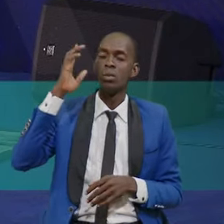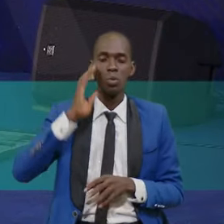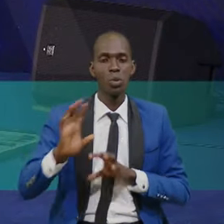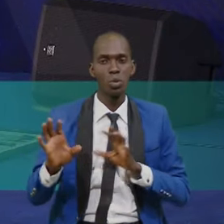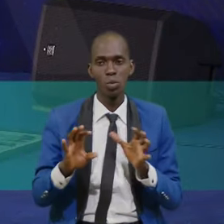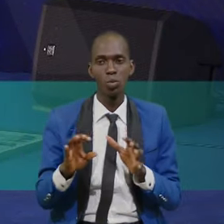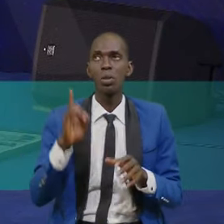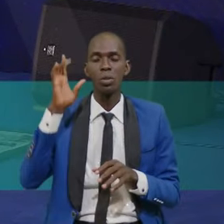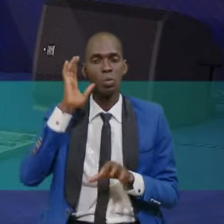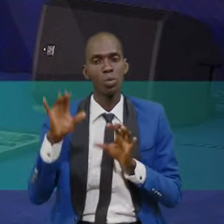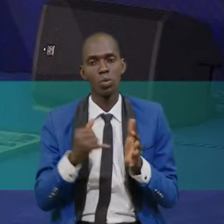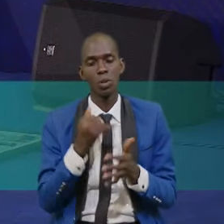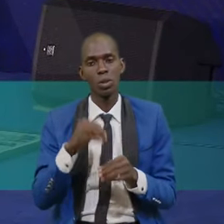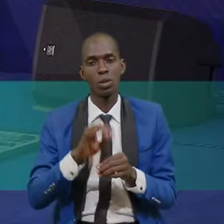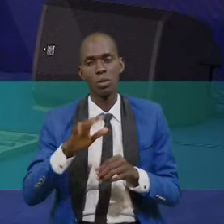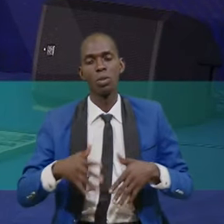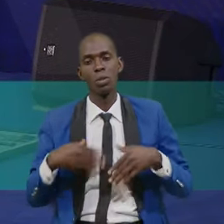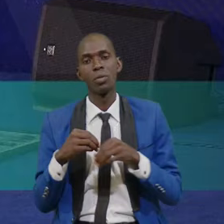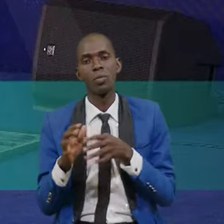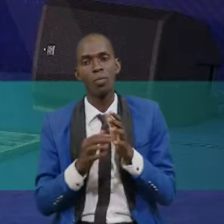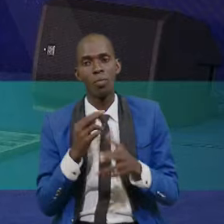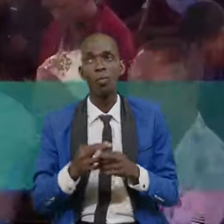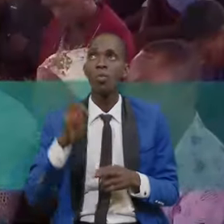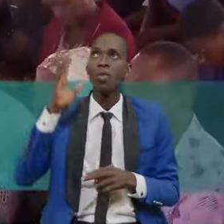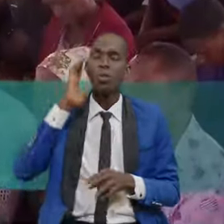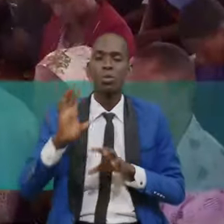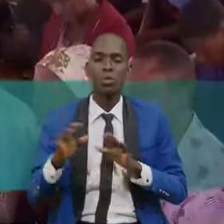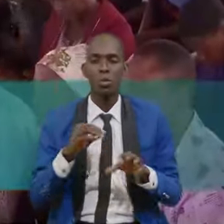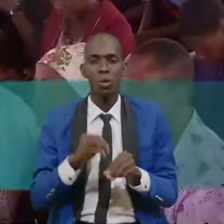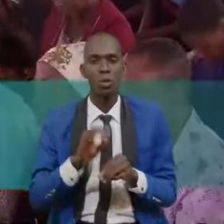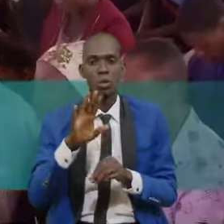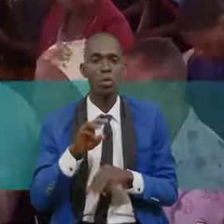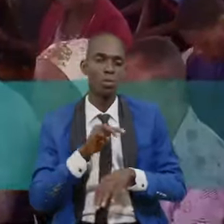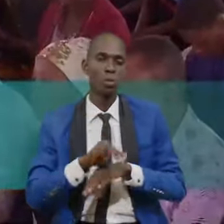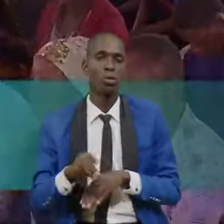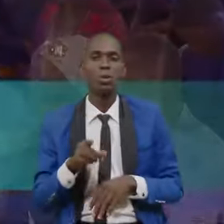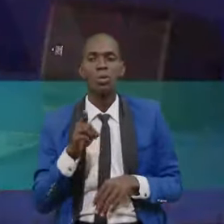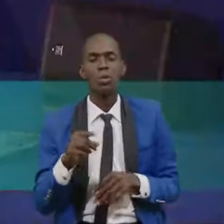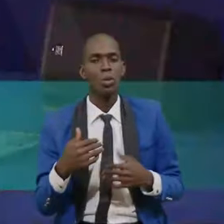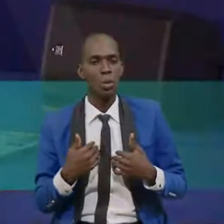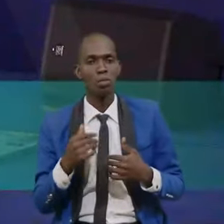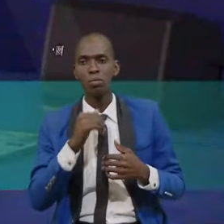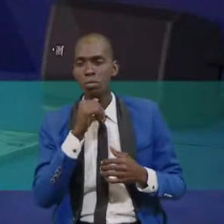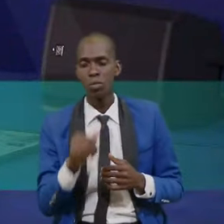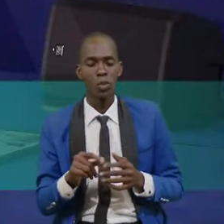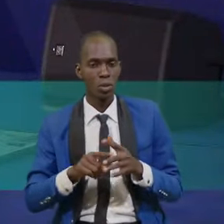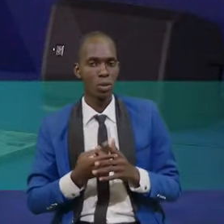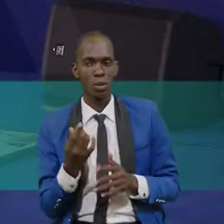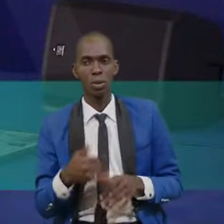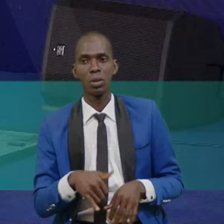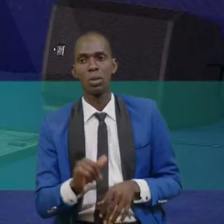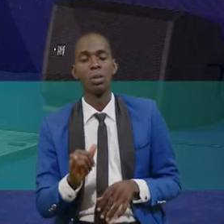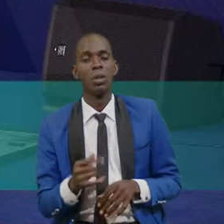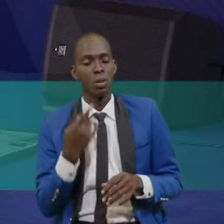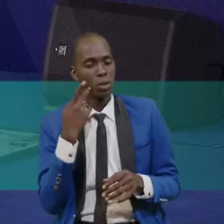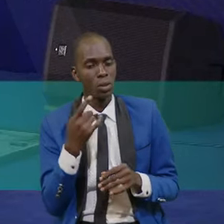your life. It will do in your ministry. And you're not stuck. Yes, I see that promise there. When you go through fire, you'll